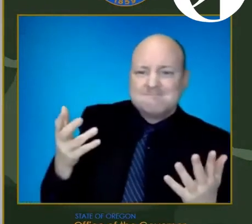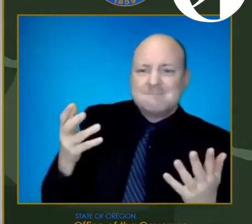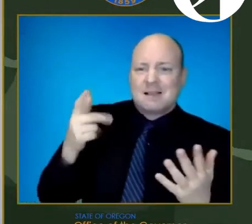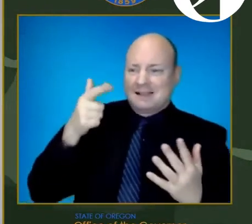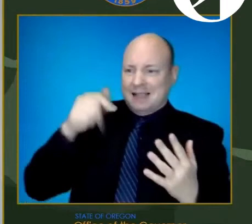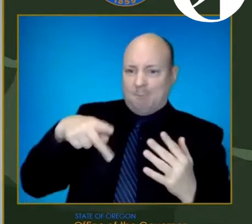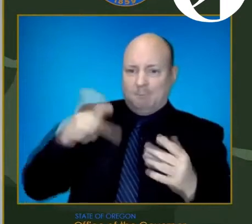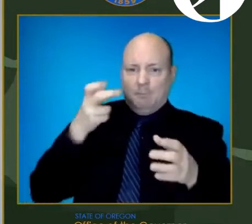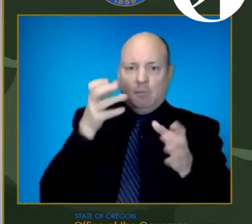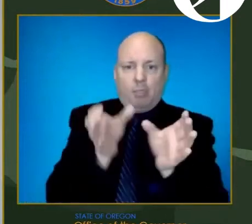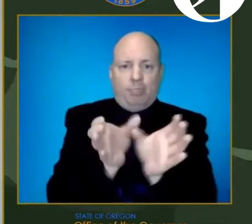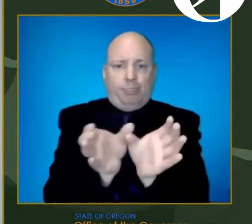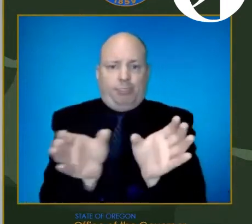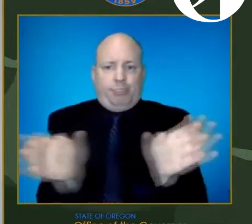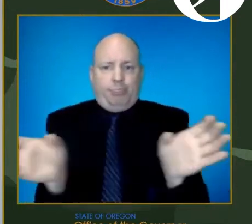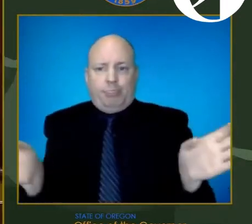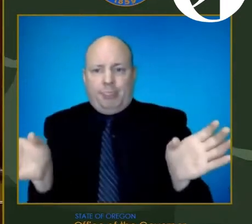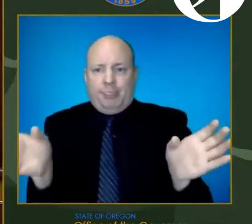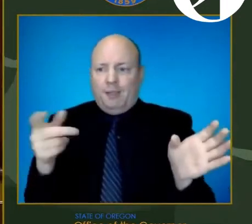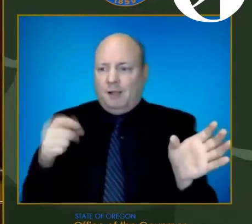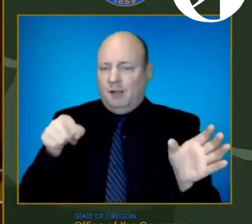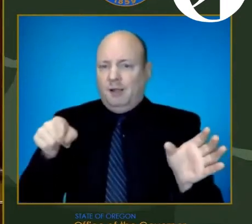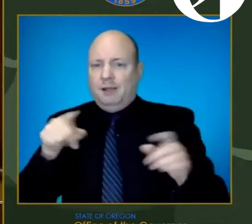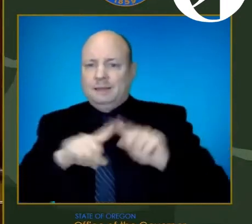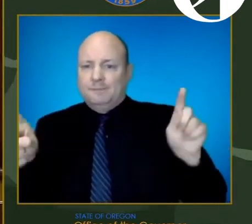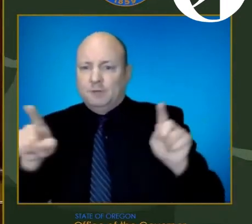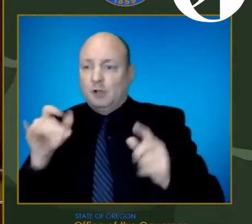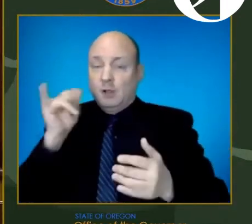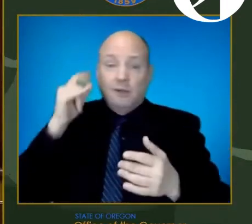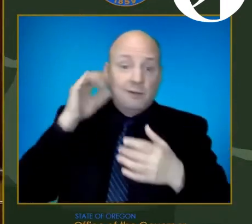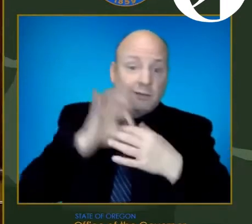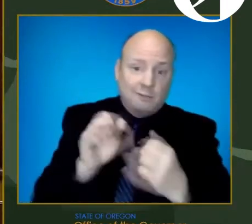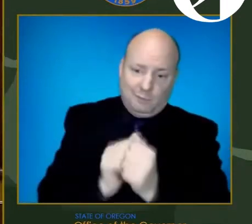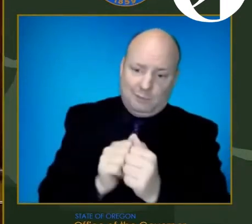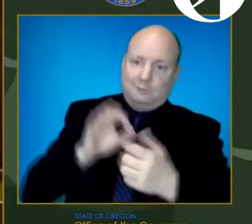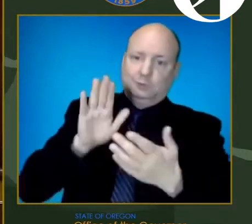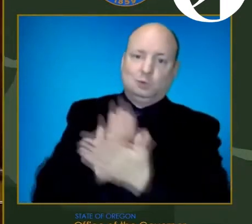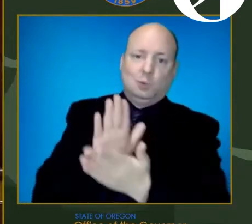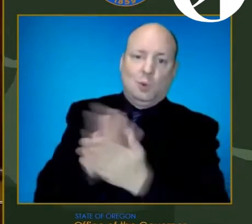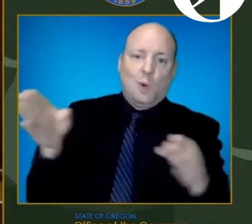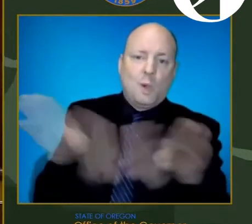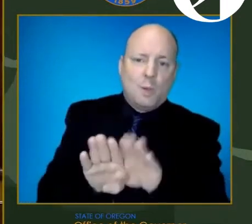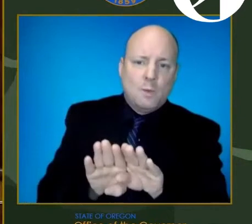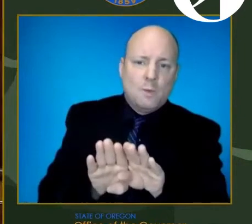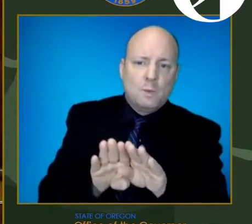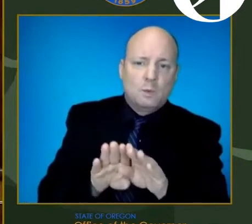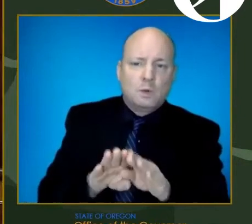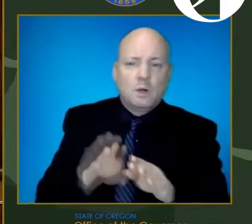schools continue to be closed. And school is more than just education.